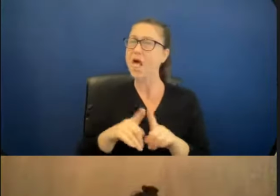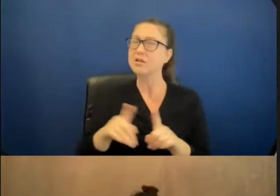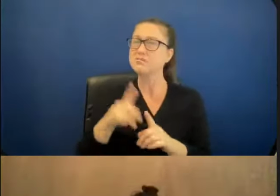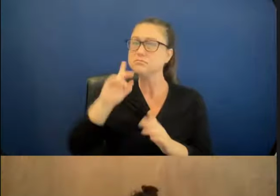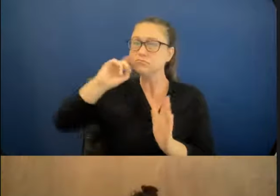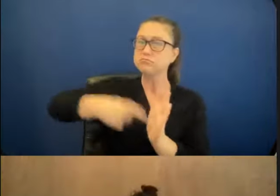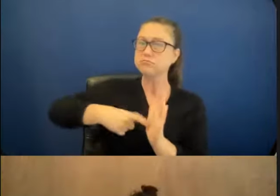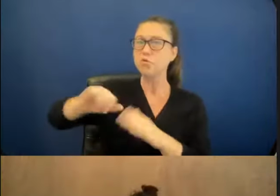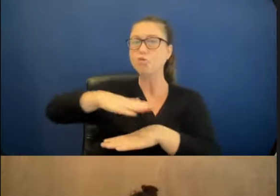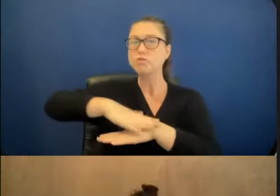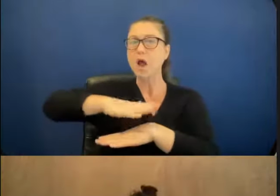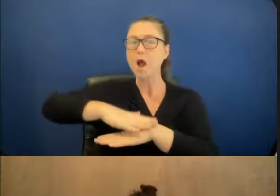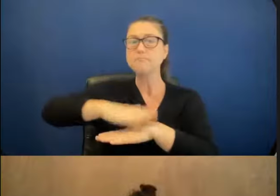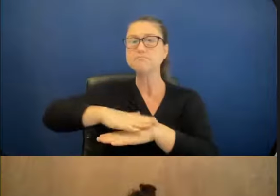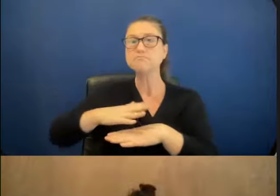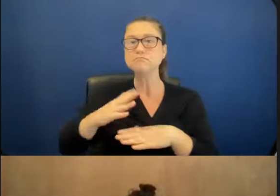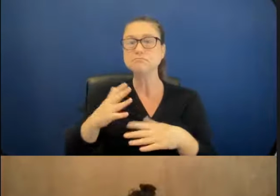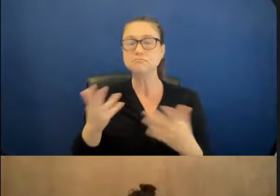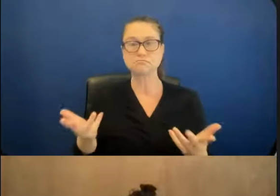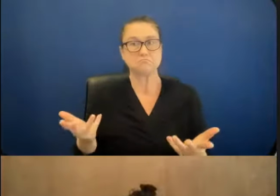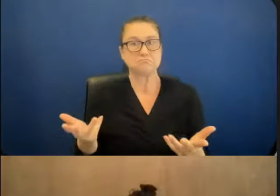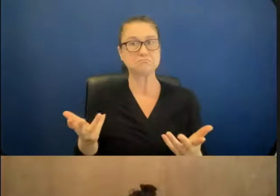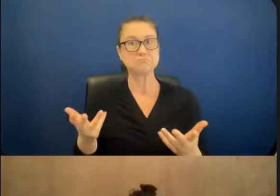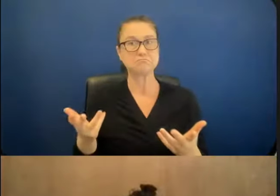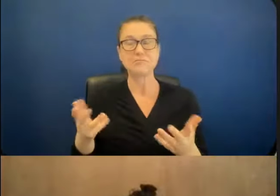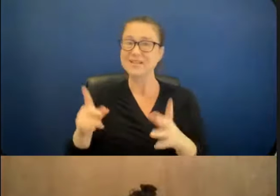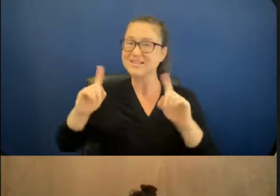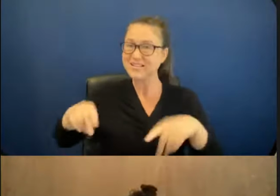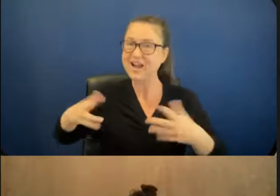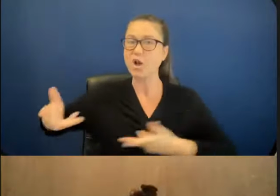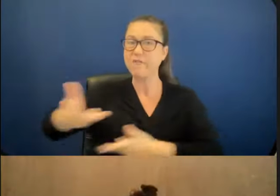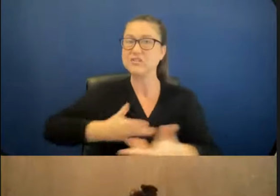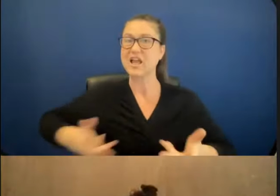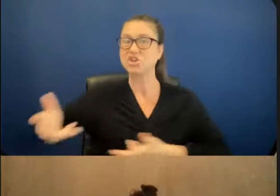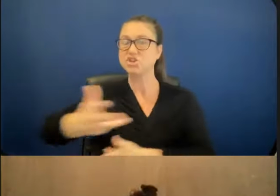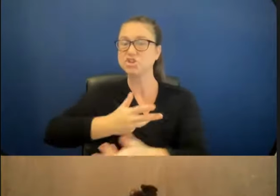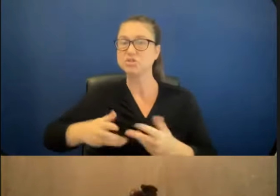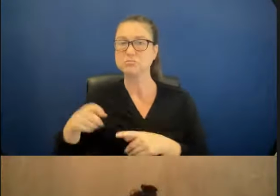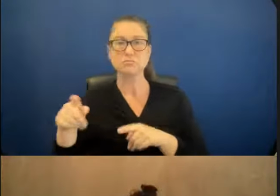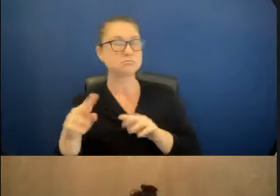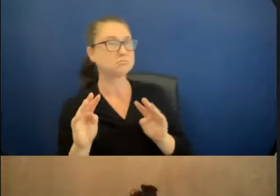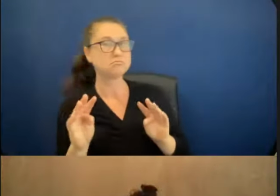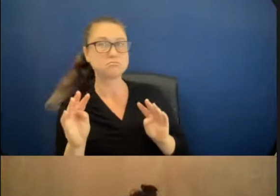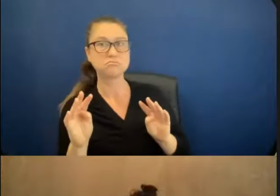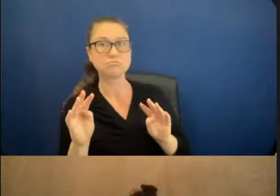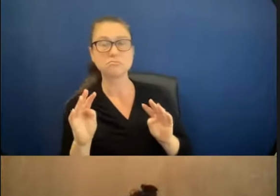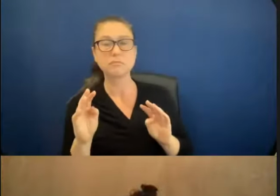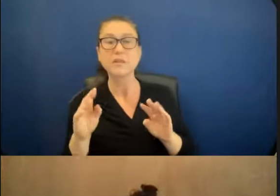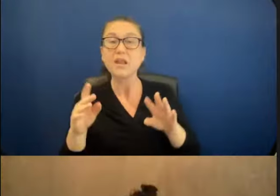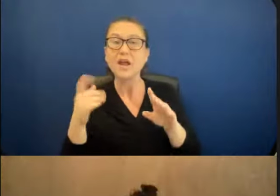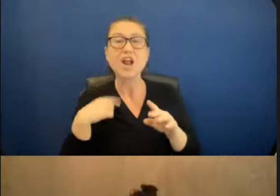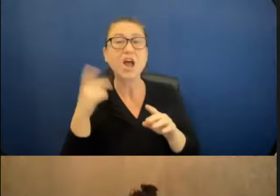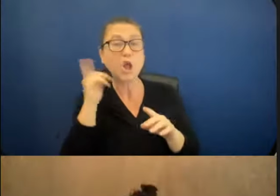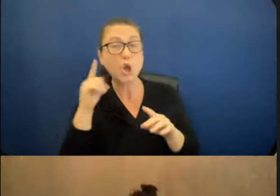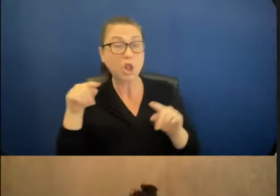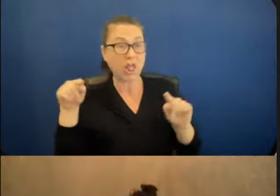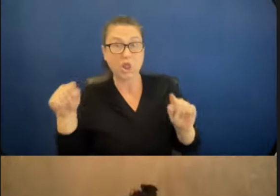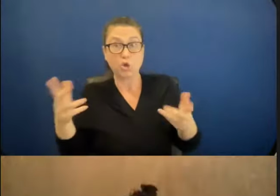give us, give you some pizza and, and start a conversation. And, and, you know, from what I've heard, those conversations are really,